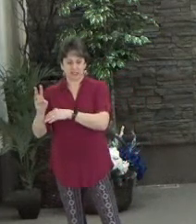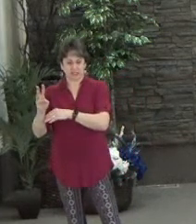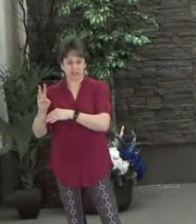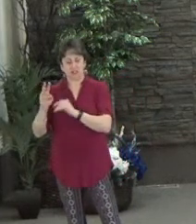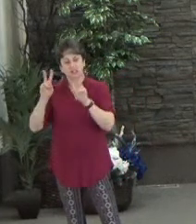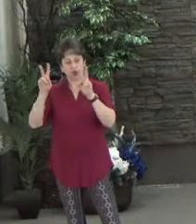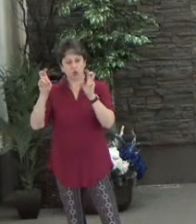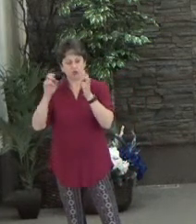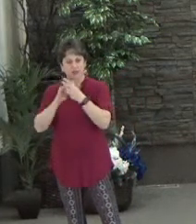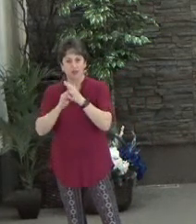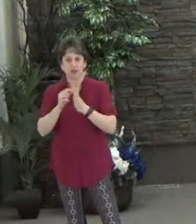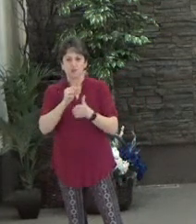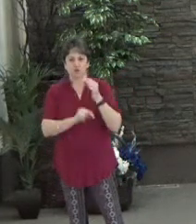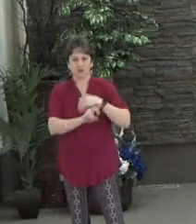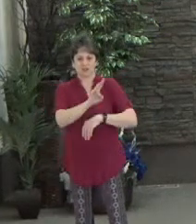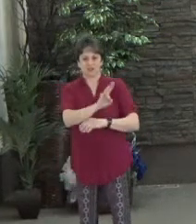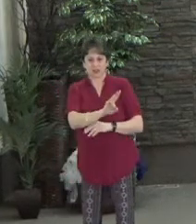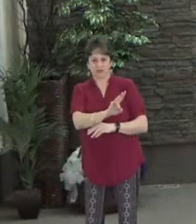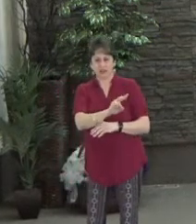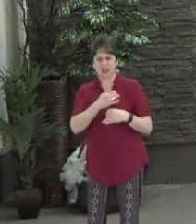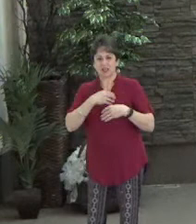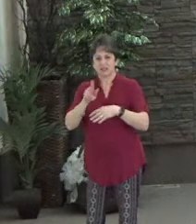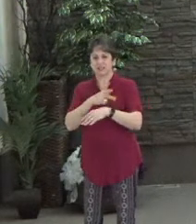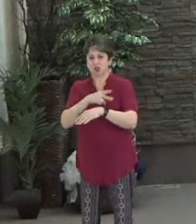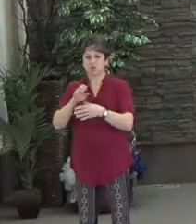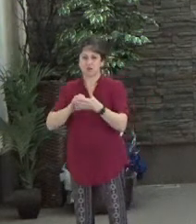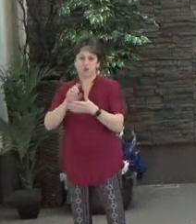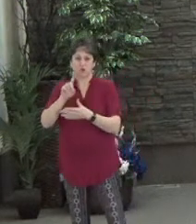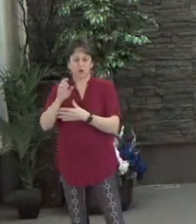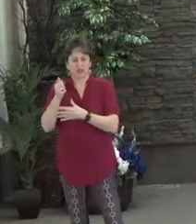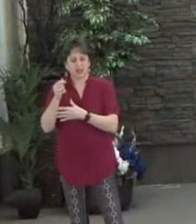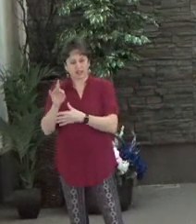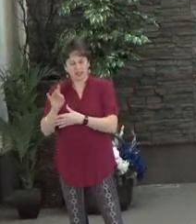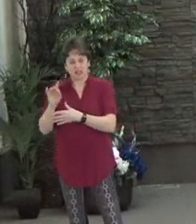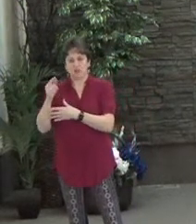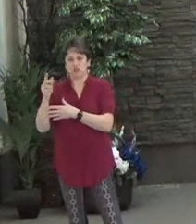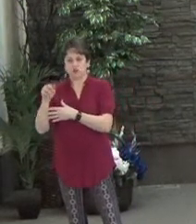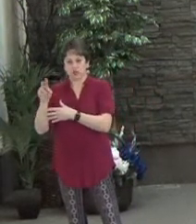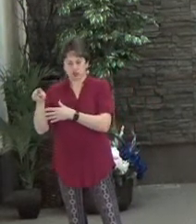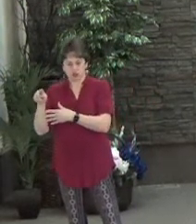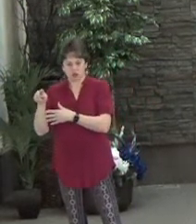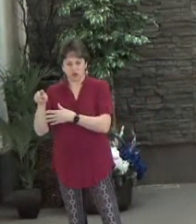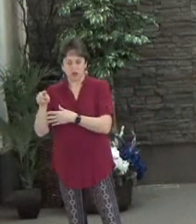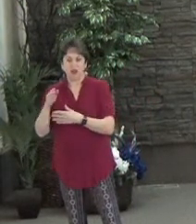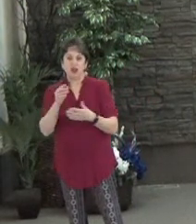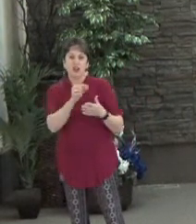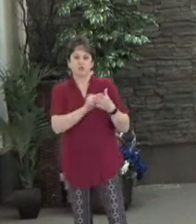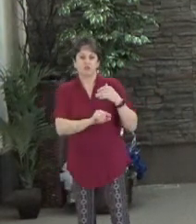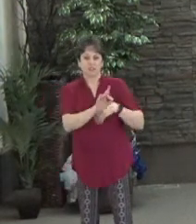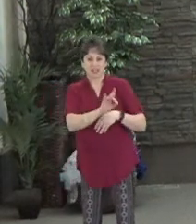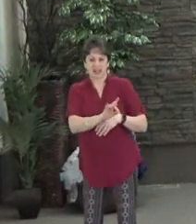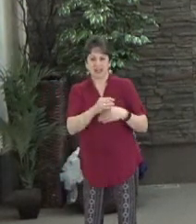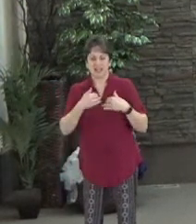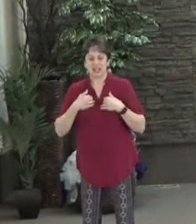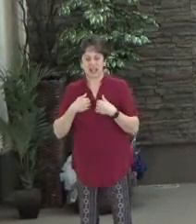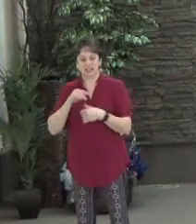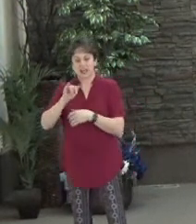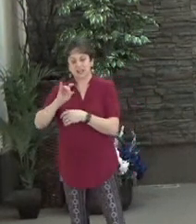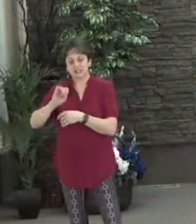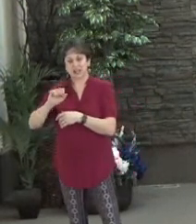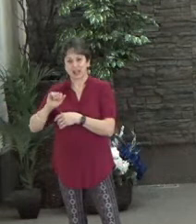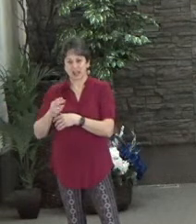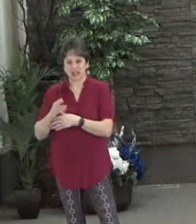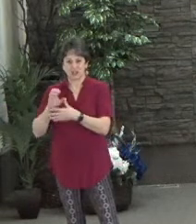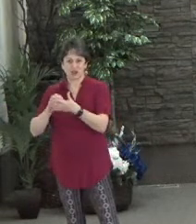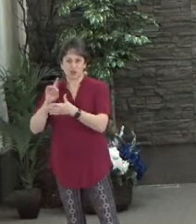it. In verse 7, he has Psalm 118:22 in mind. And then in verse 8, he has